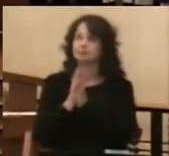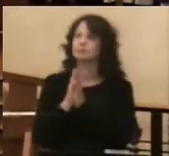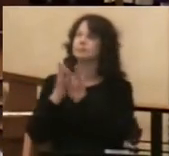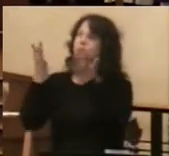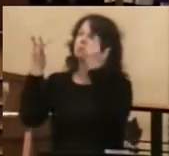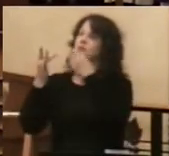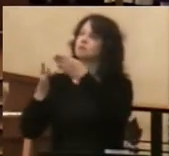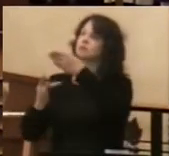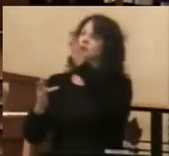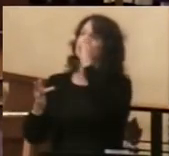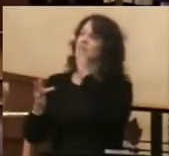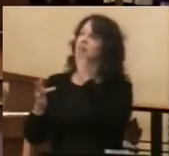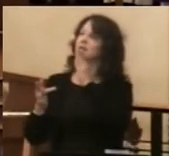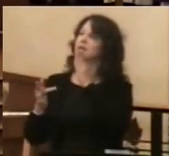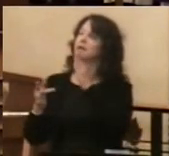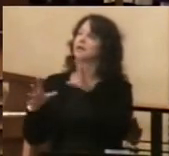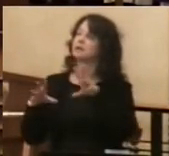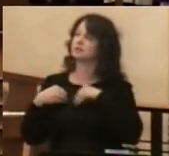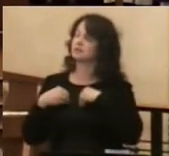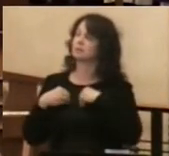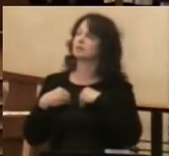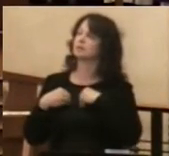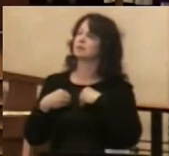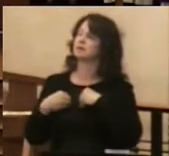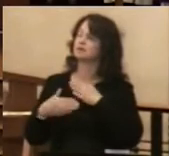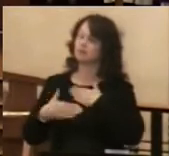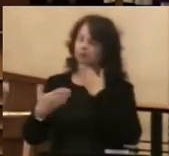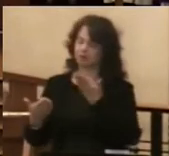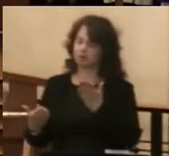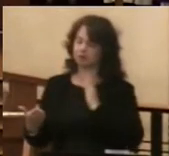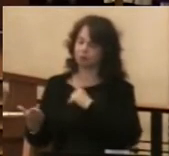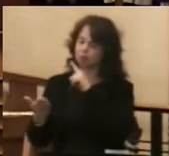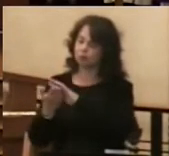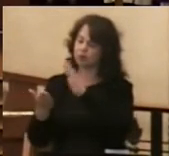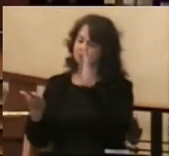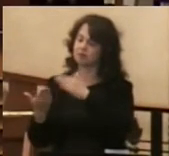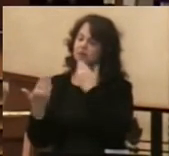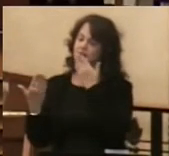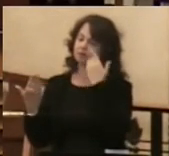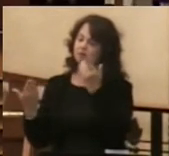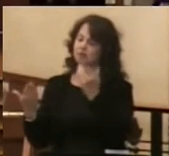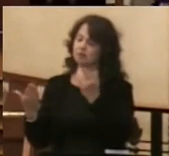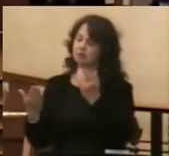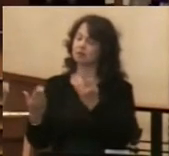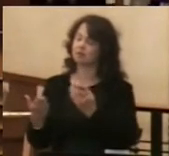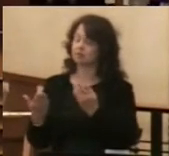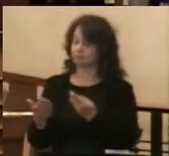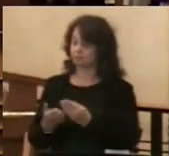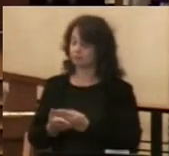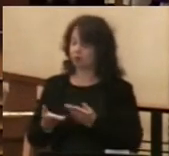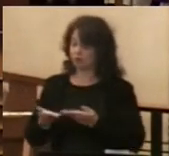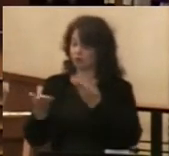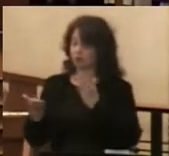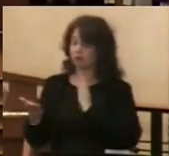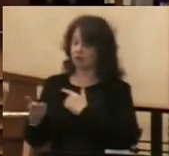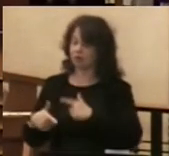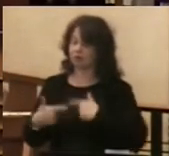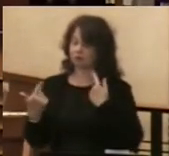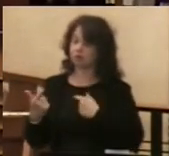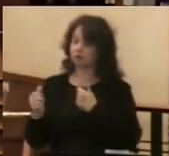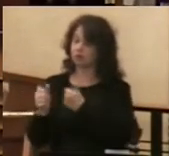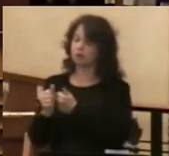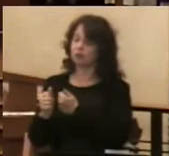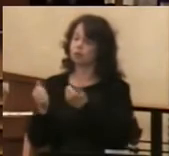Merciful God, receive the sacrifice of our praise and thanksgiving and the offering of our lives, that following in the way of